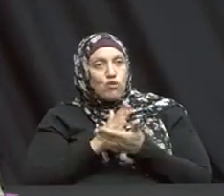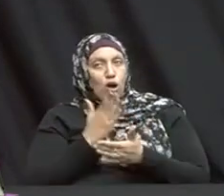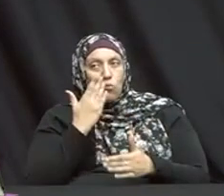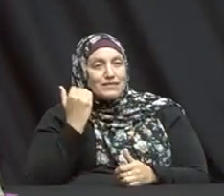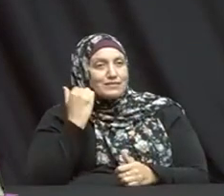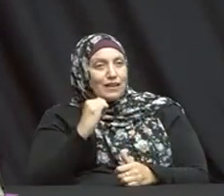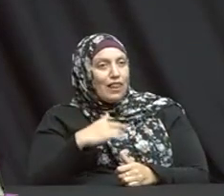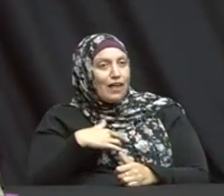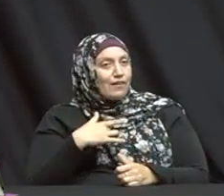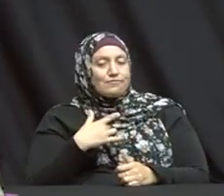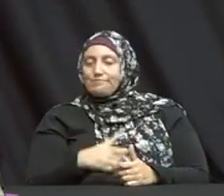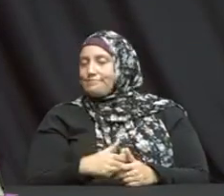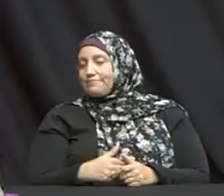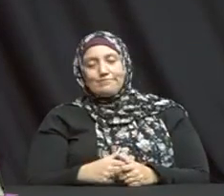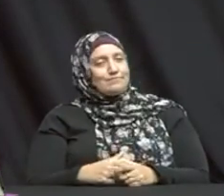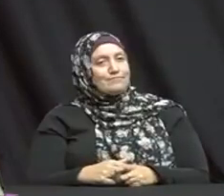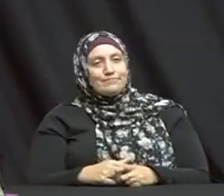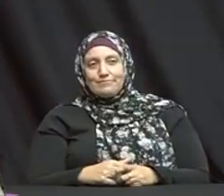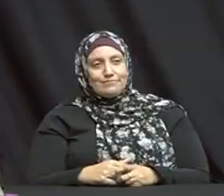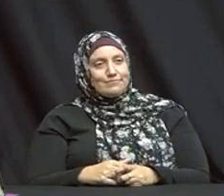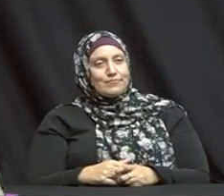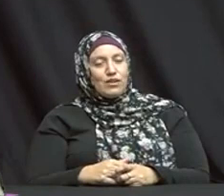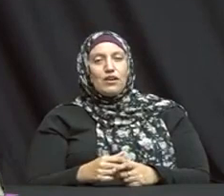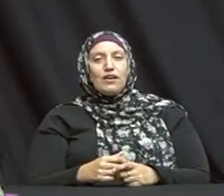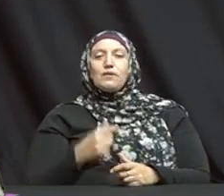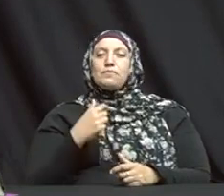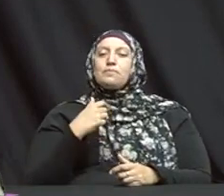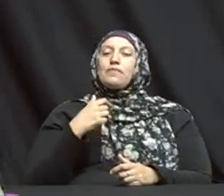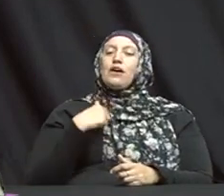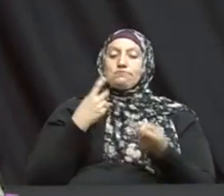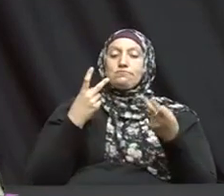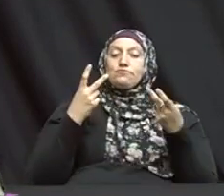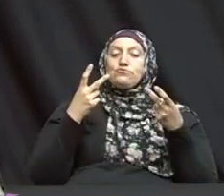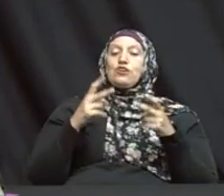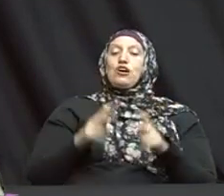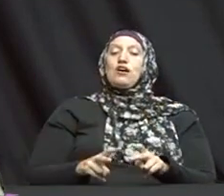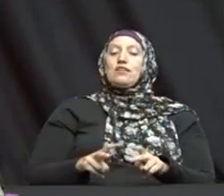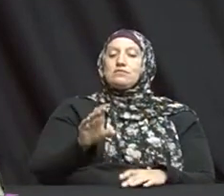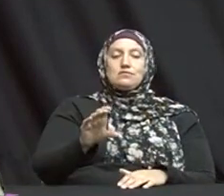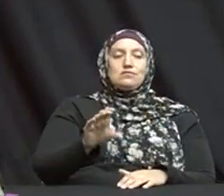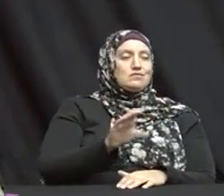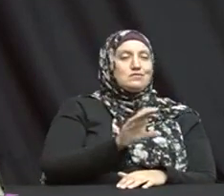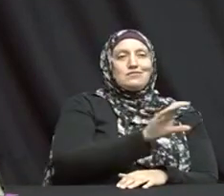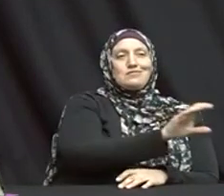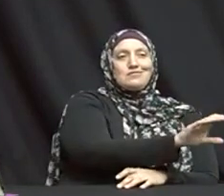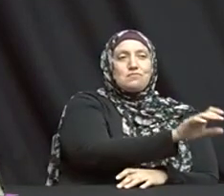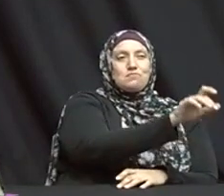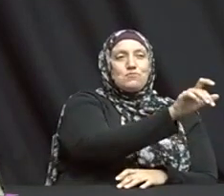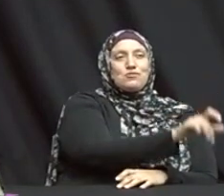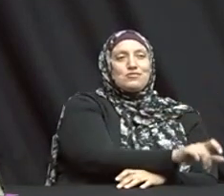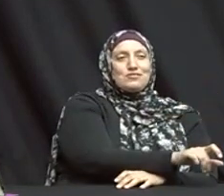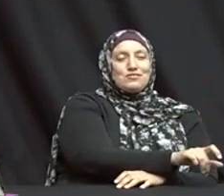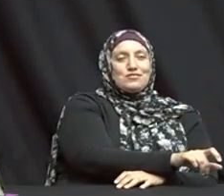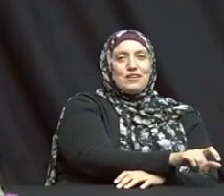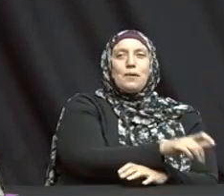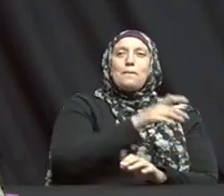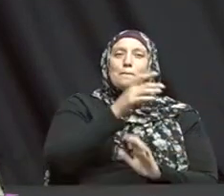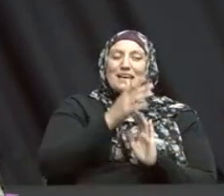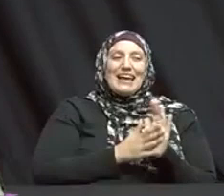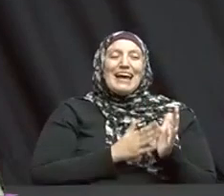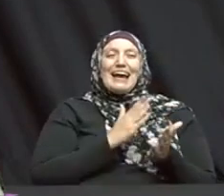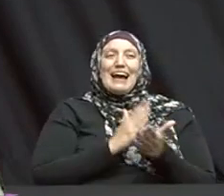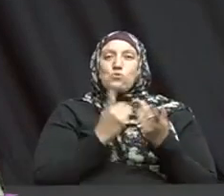is that I receive that that lump sum amount of money upon my death, which means that it belongs to the